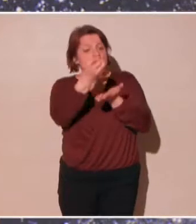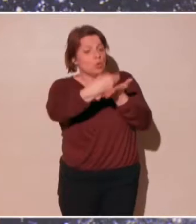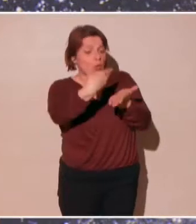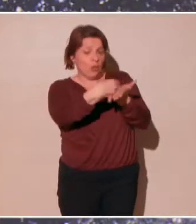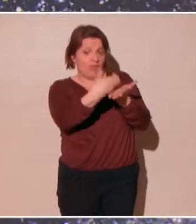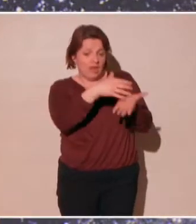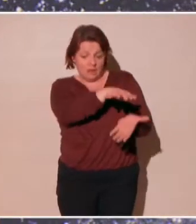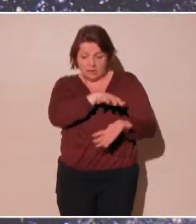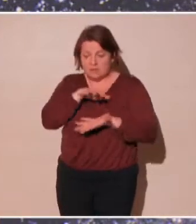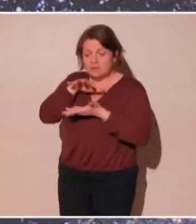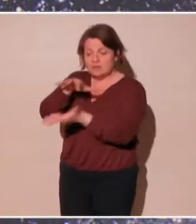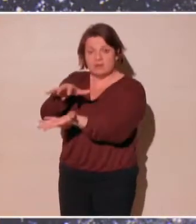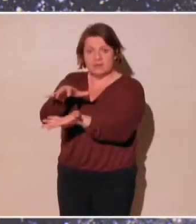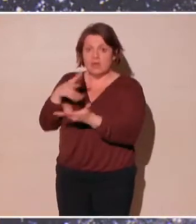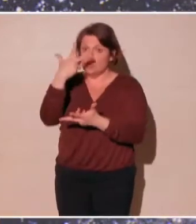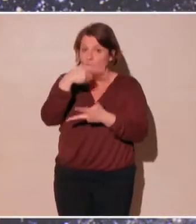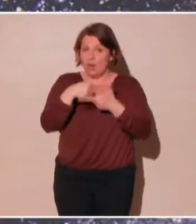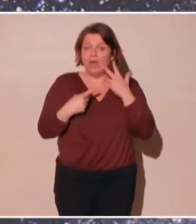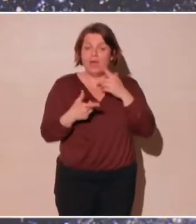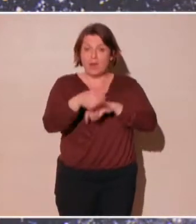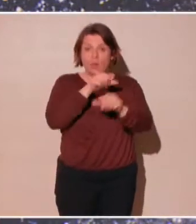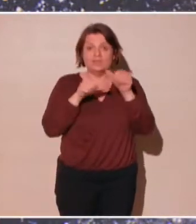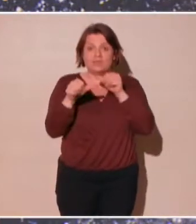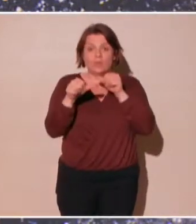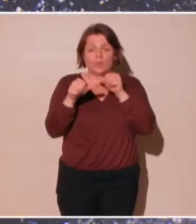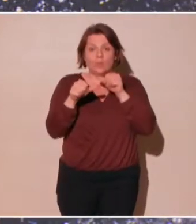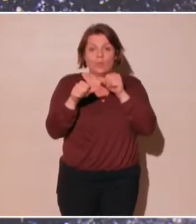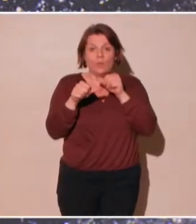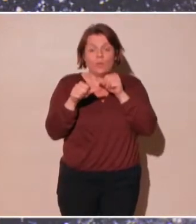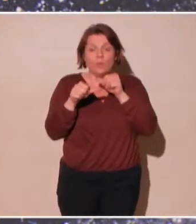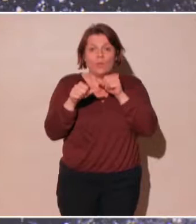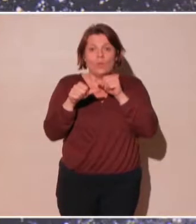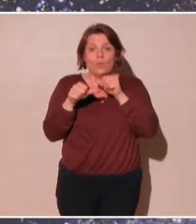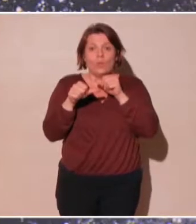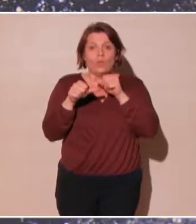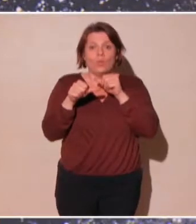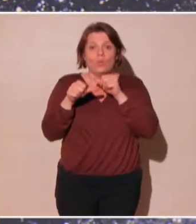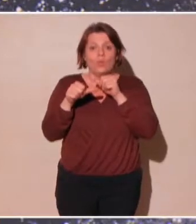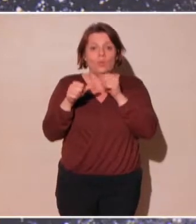on the data that serves as the input. And